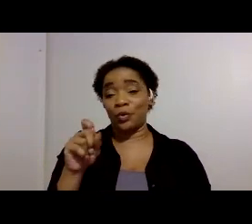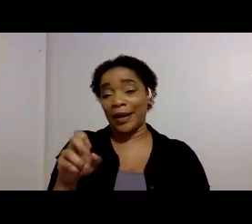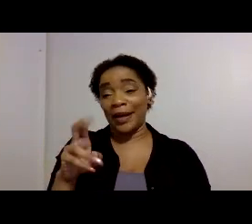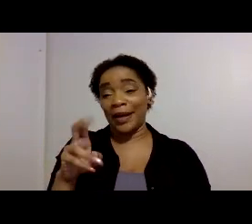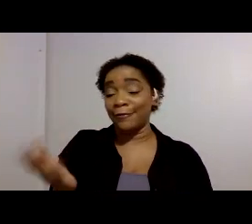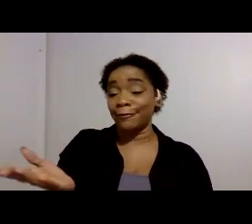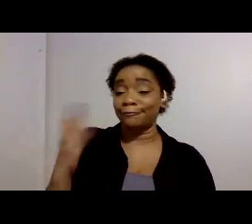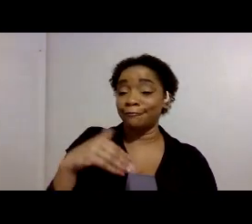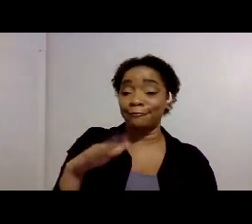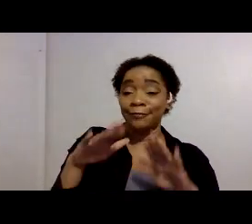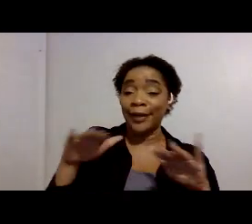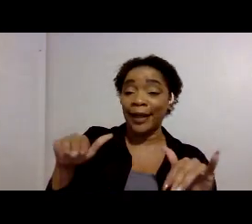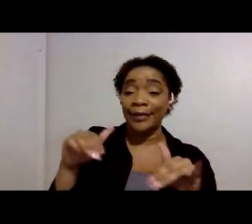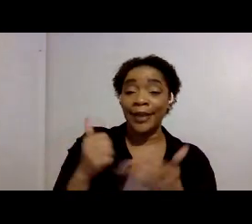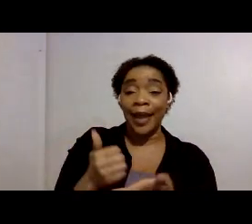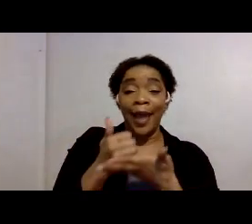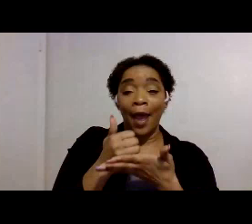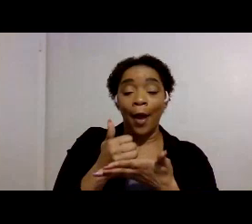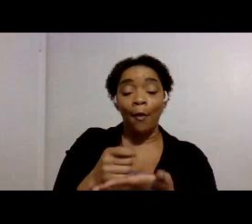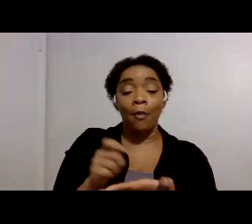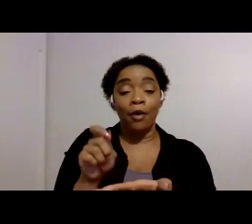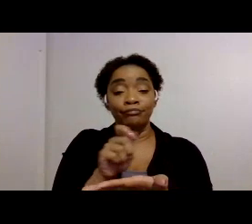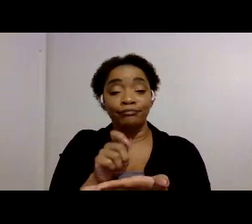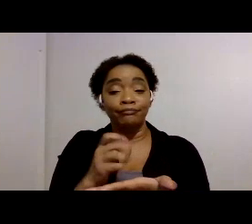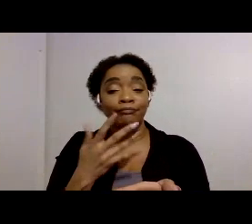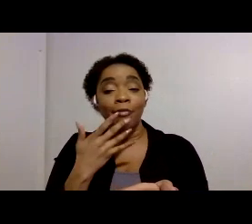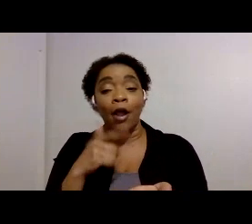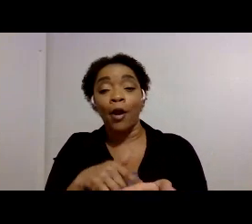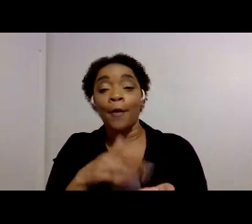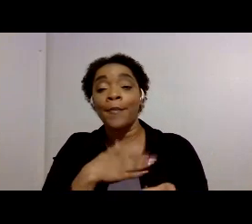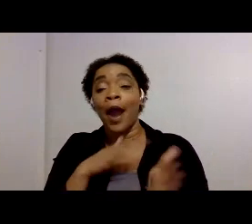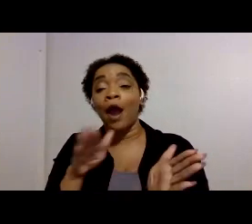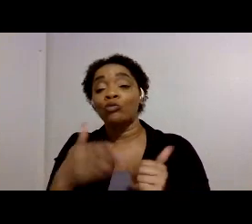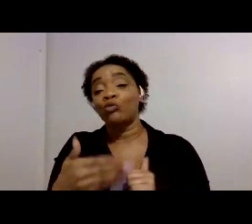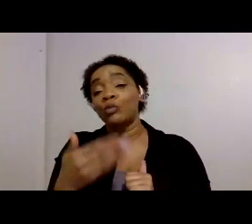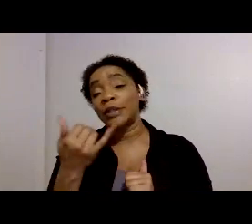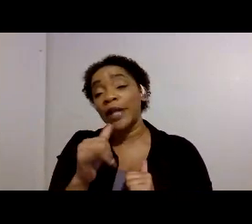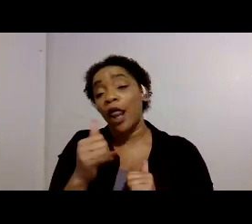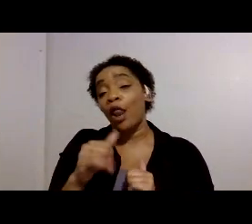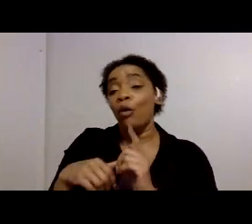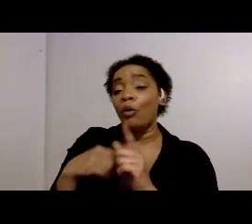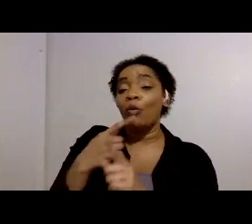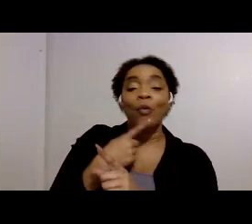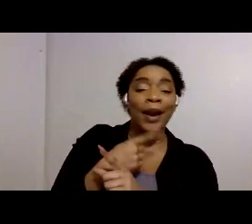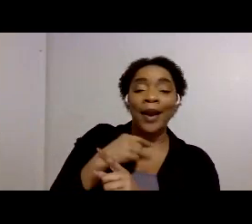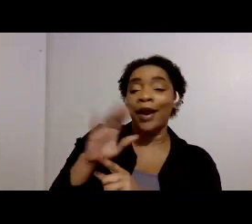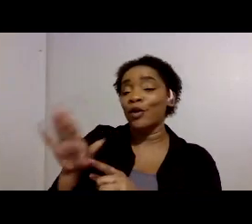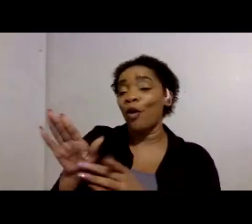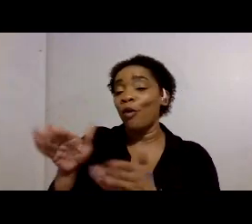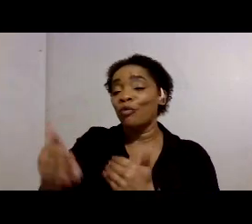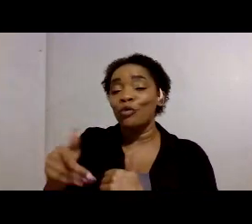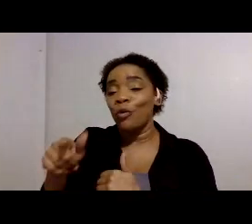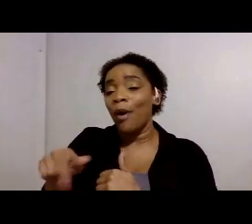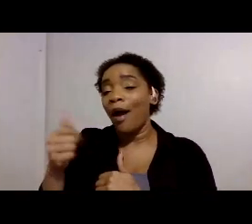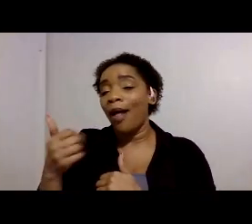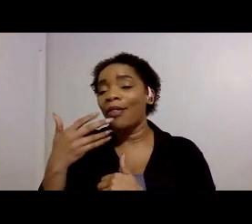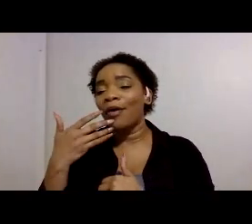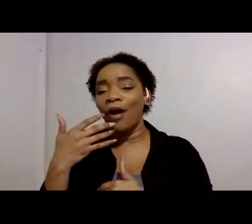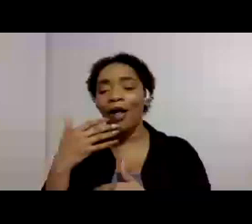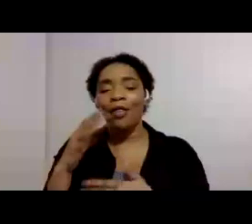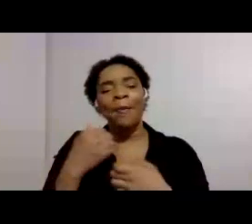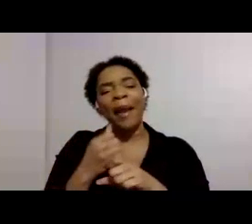in certain areas, or hey, this is my room, I'm going to make it red. You can make it a fun activity for the family, but you want to show all exit doors